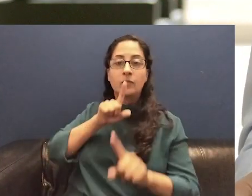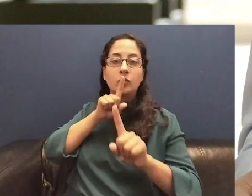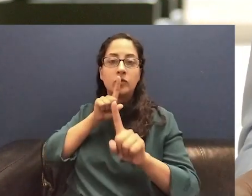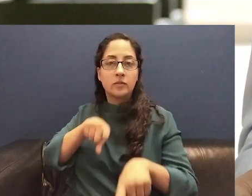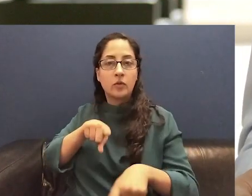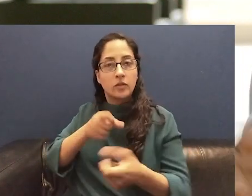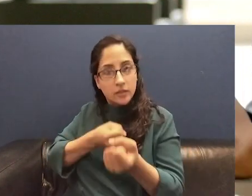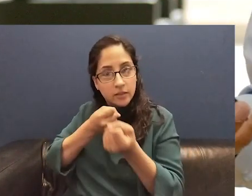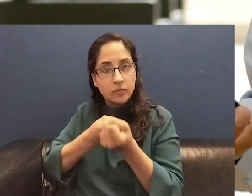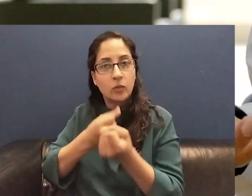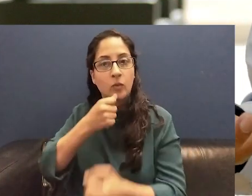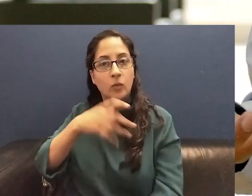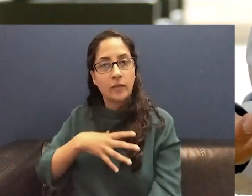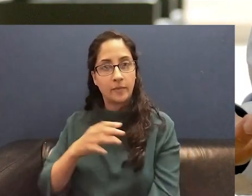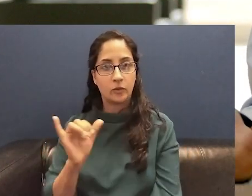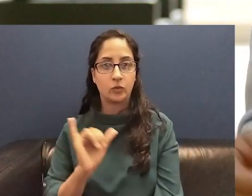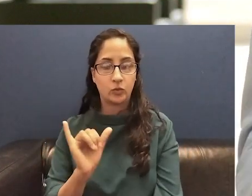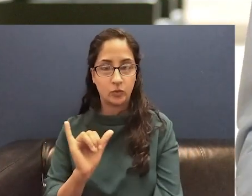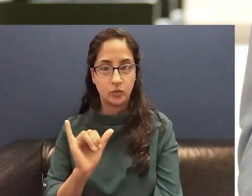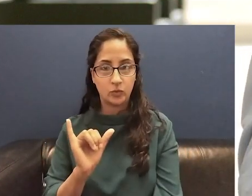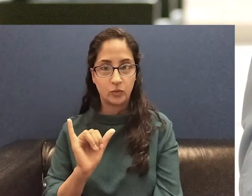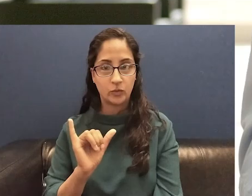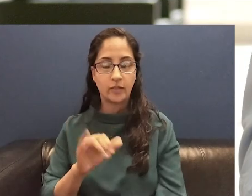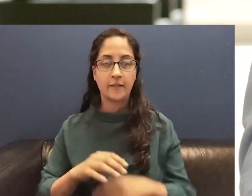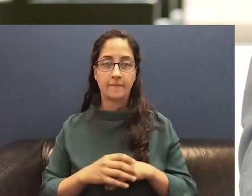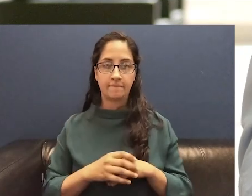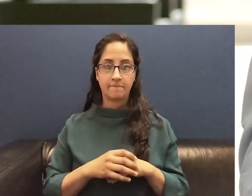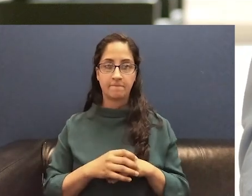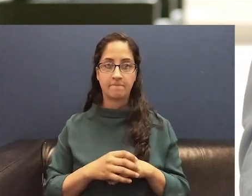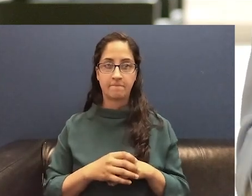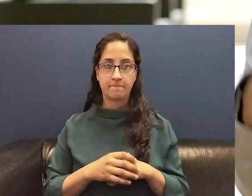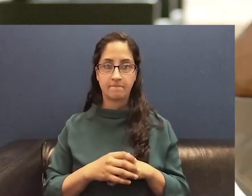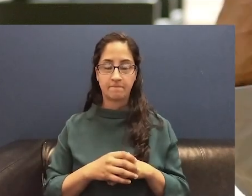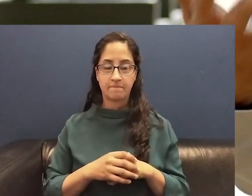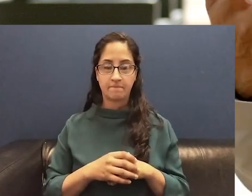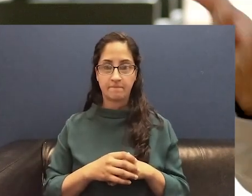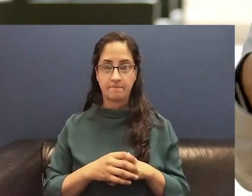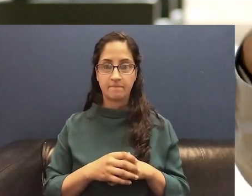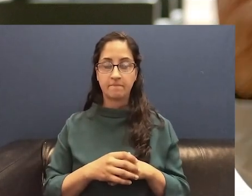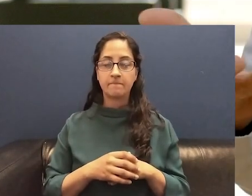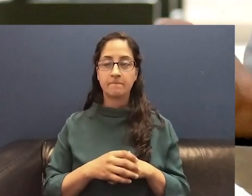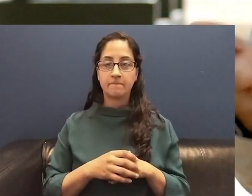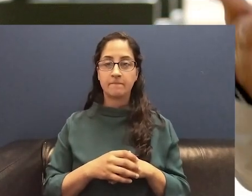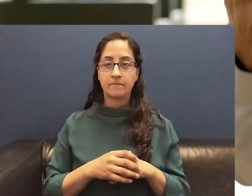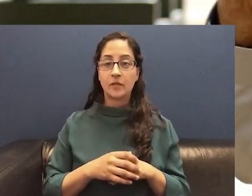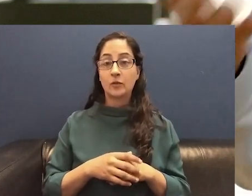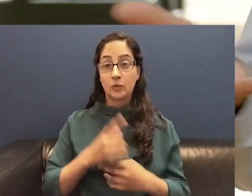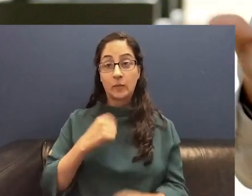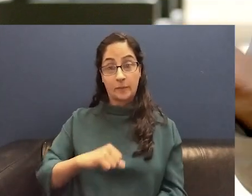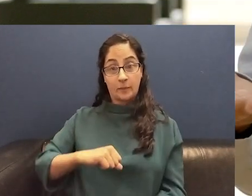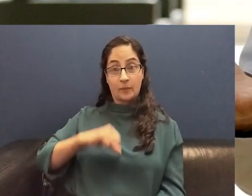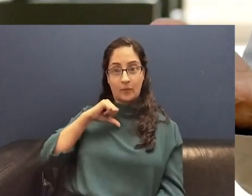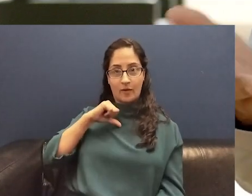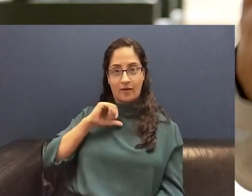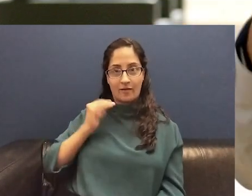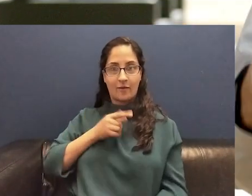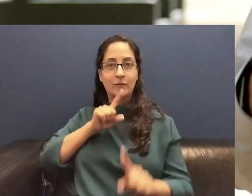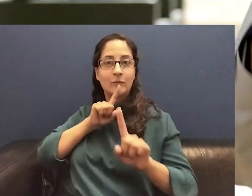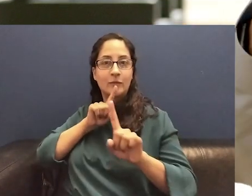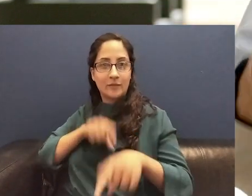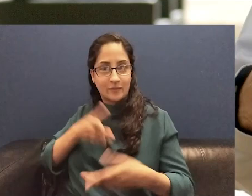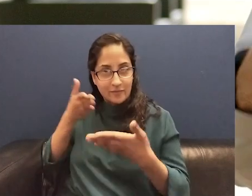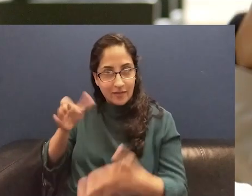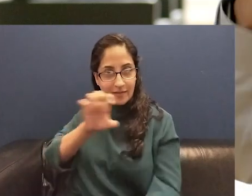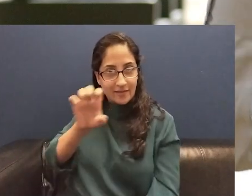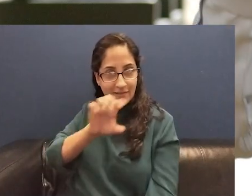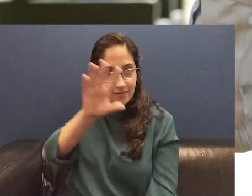COVID and responsibilities that they were bearing as a result. So really, really proud of this. We're now, of course, working hard with each of the education systems to think about